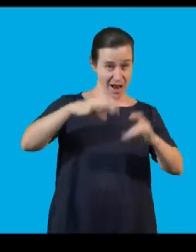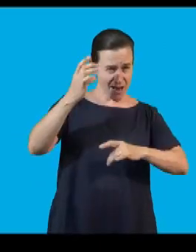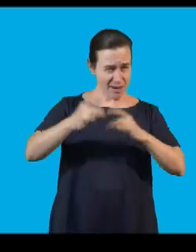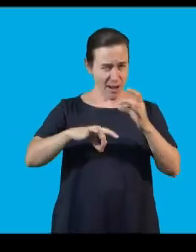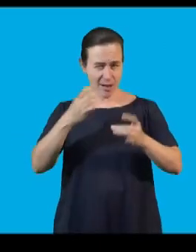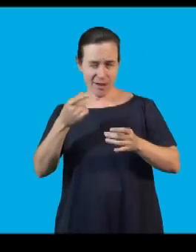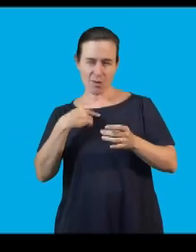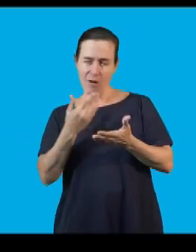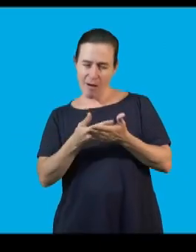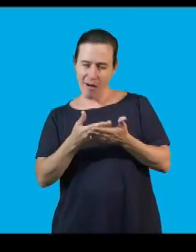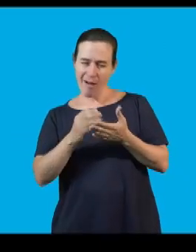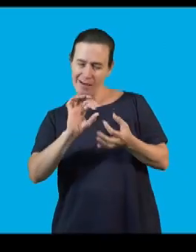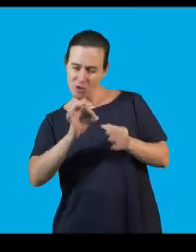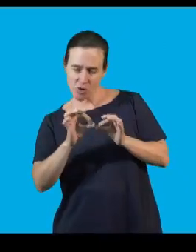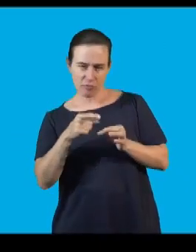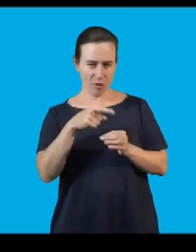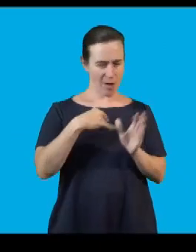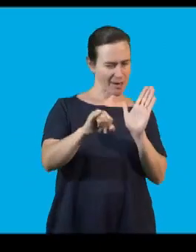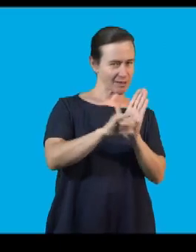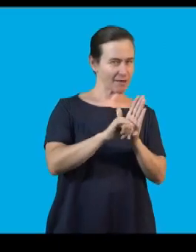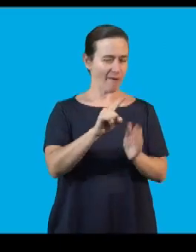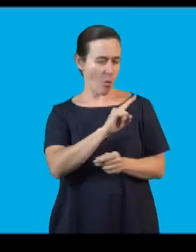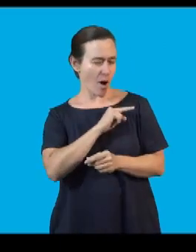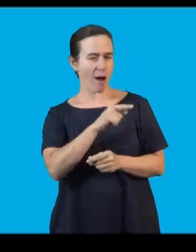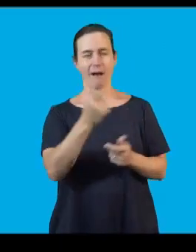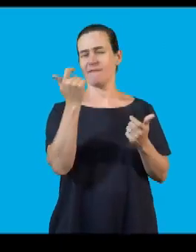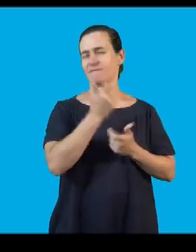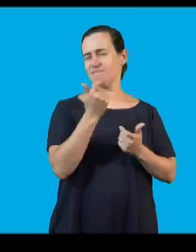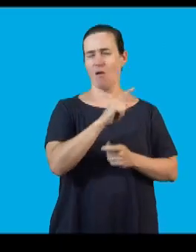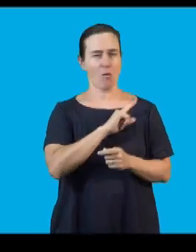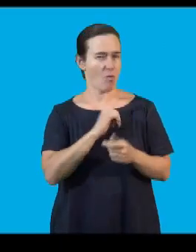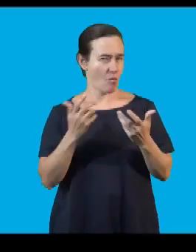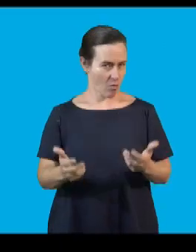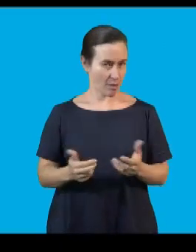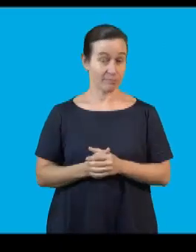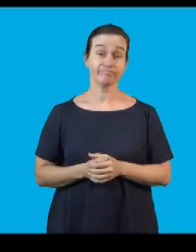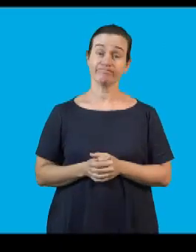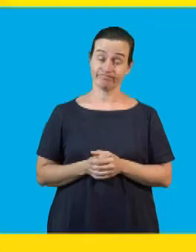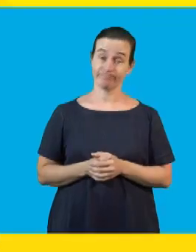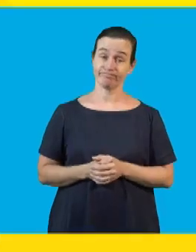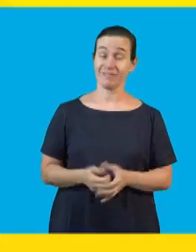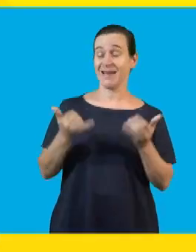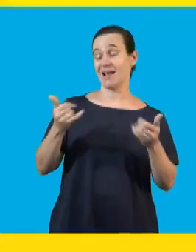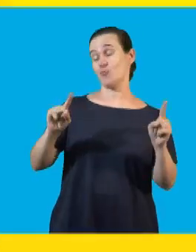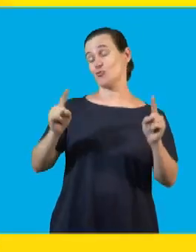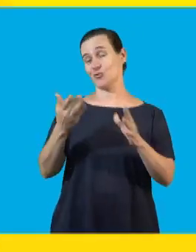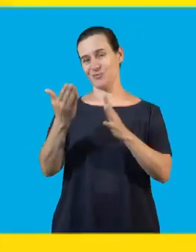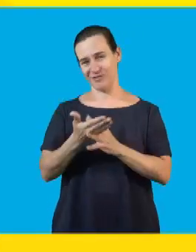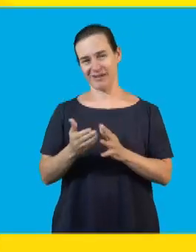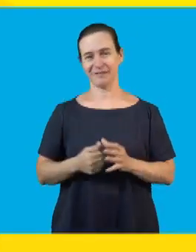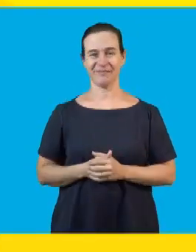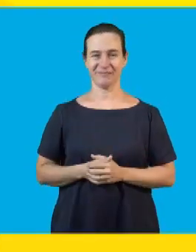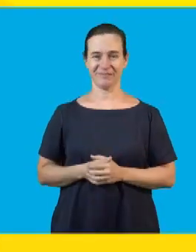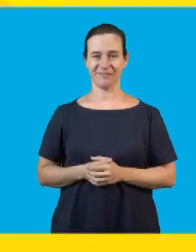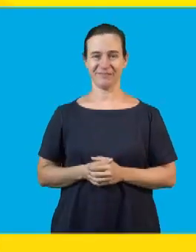analyzing, interpreting, and finding the humor in cartoons. And that, learners, takes us to a short